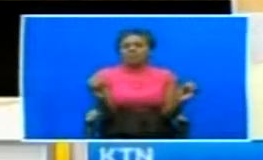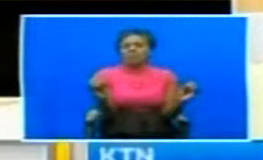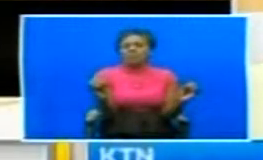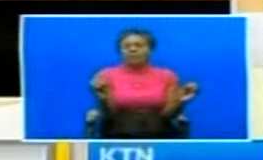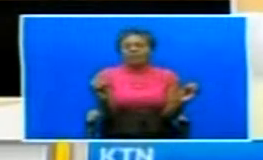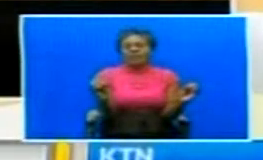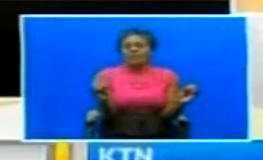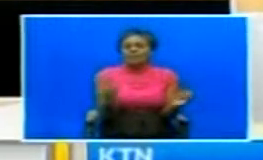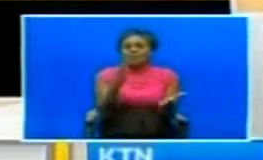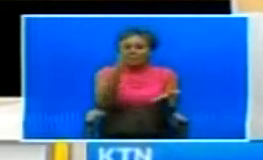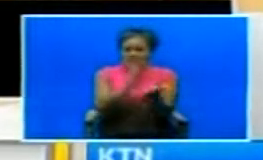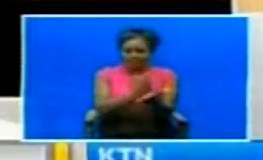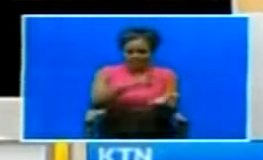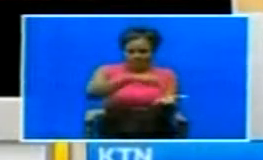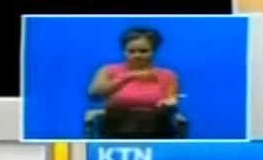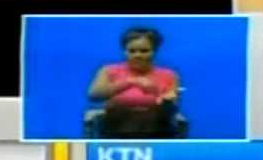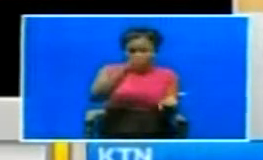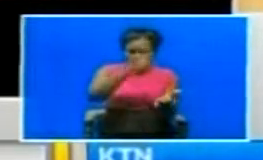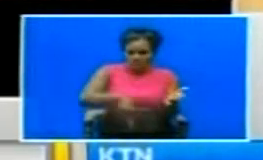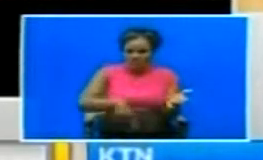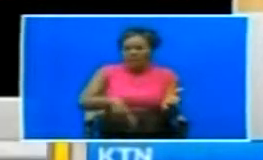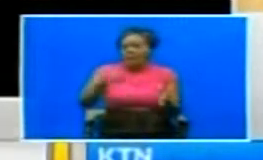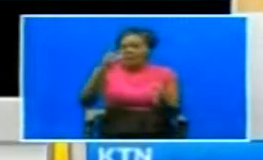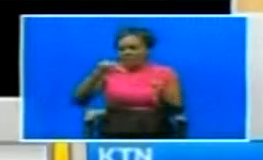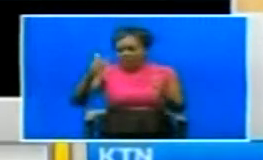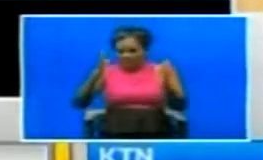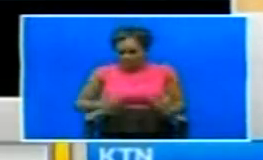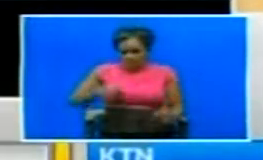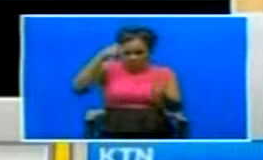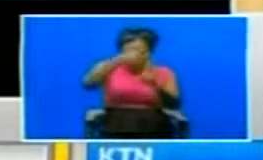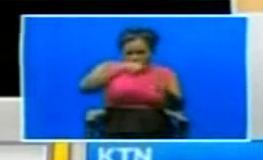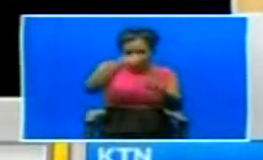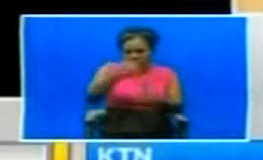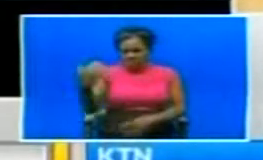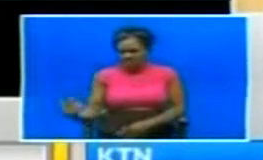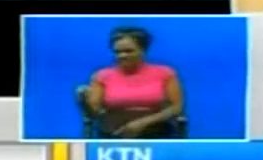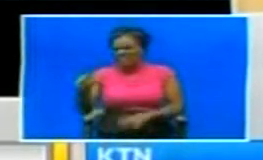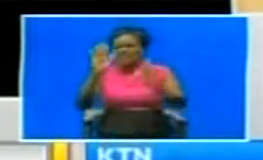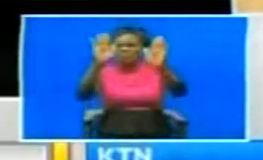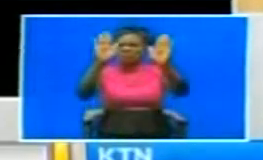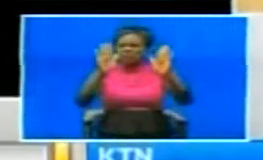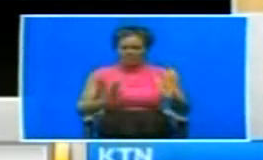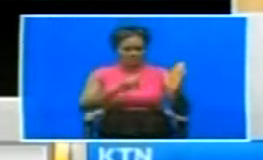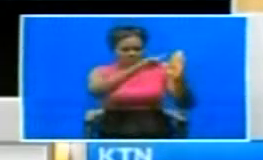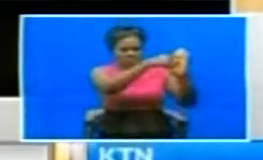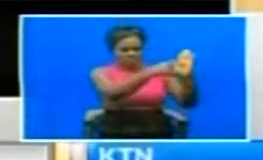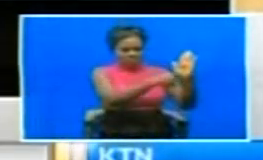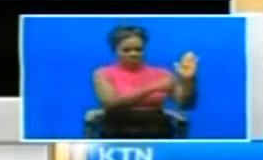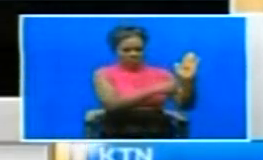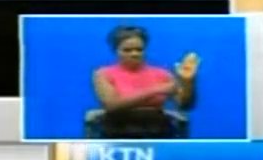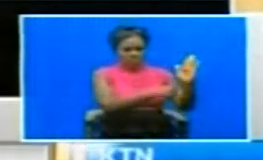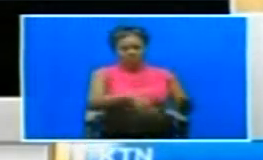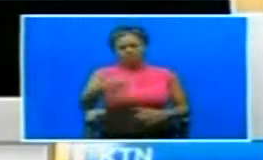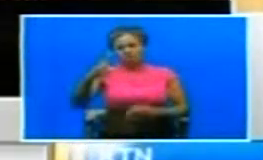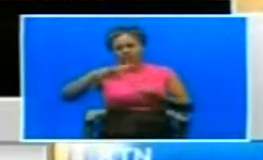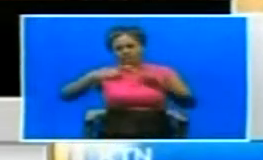that, of course, means that somebody has to advocate for their issues. Mm. Those are important issues when you are talking about matters